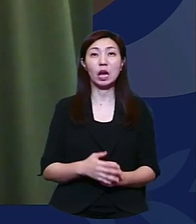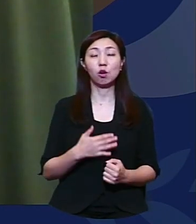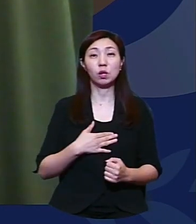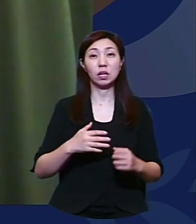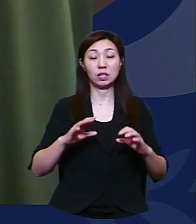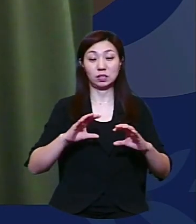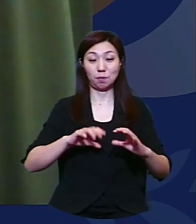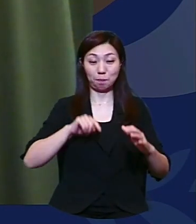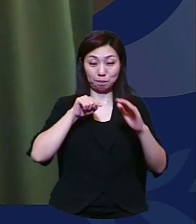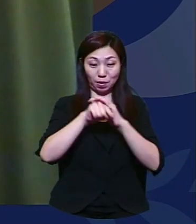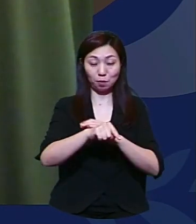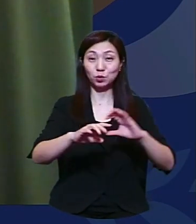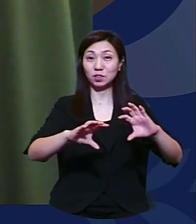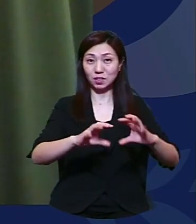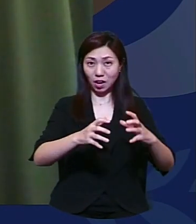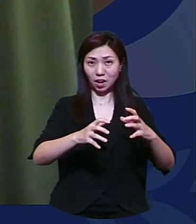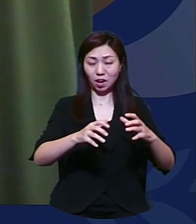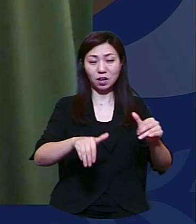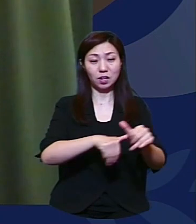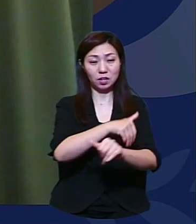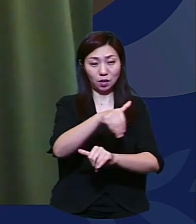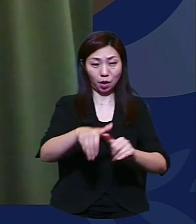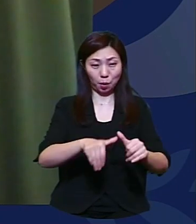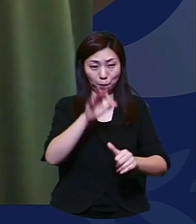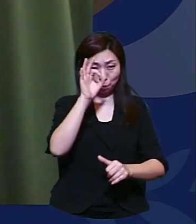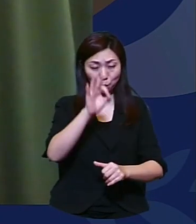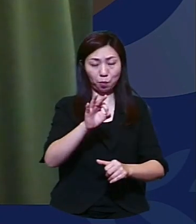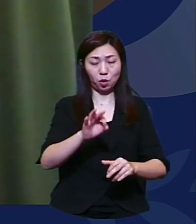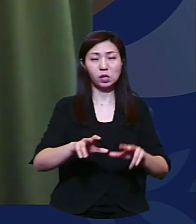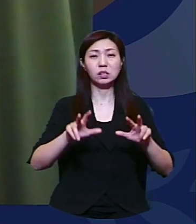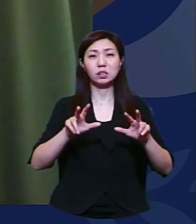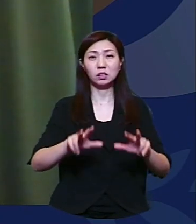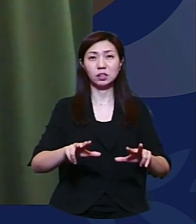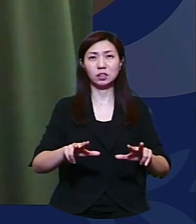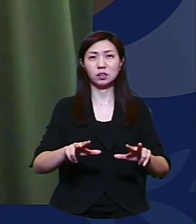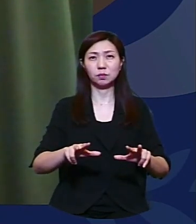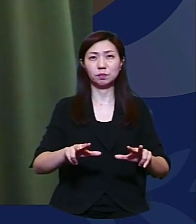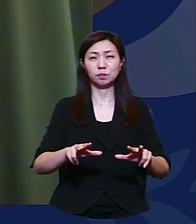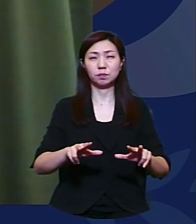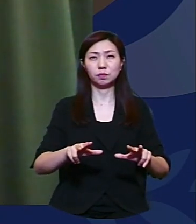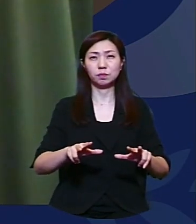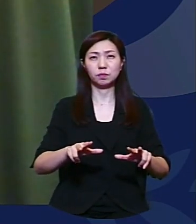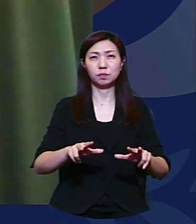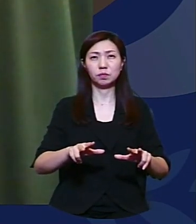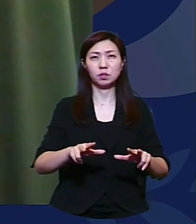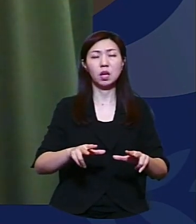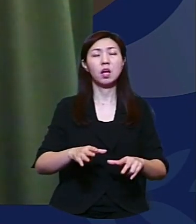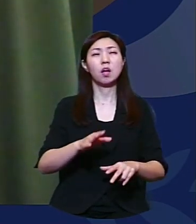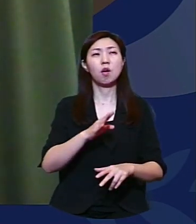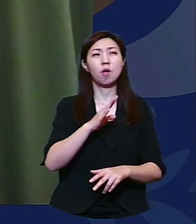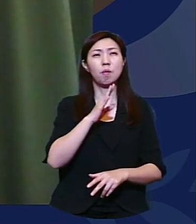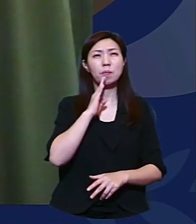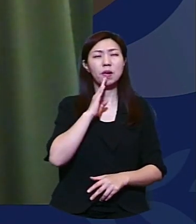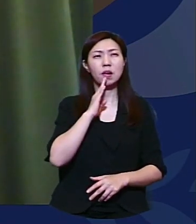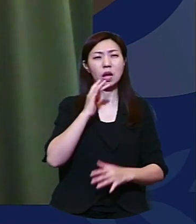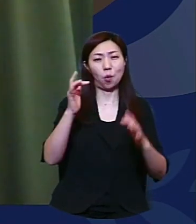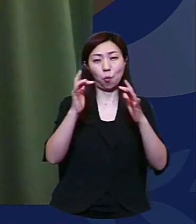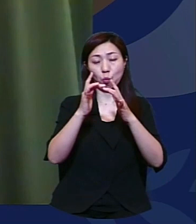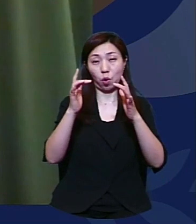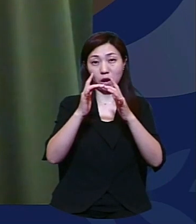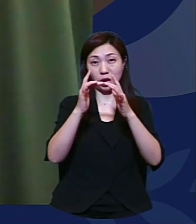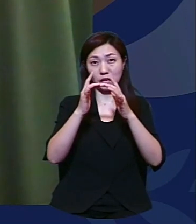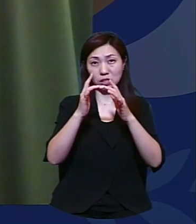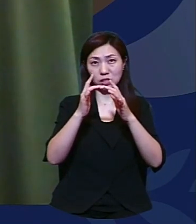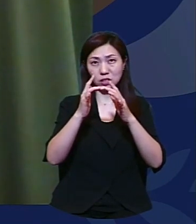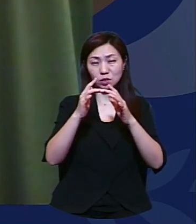with current situation have been all virtual, but they've they've been dozens of interviews, up to 60